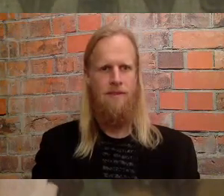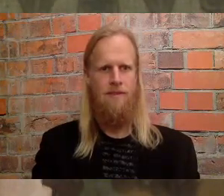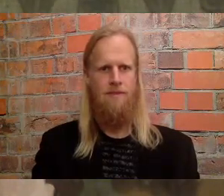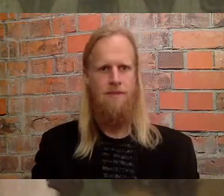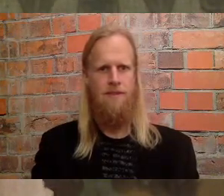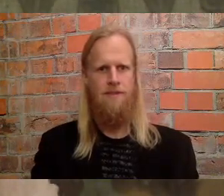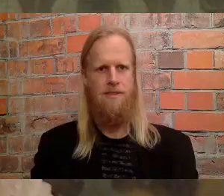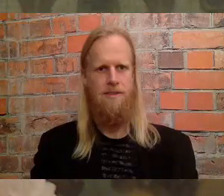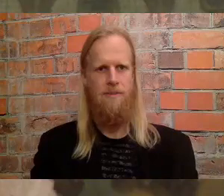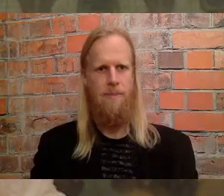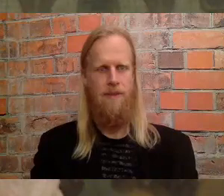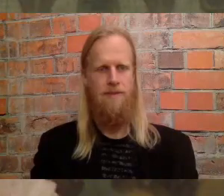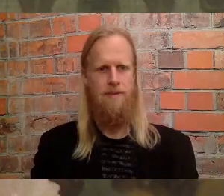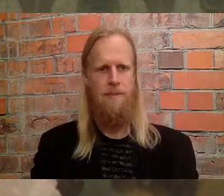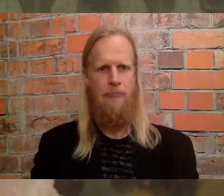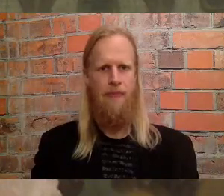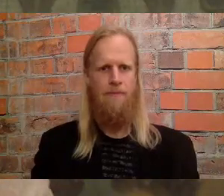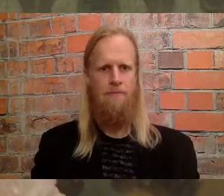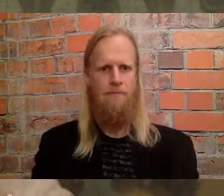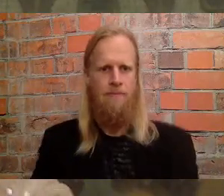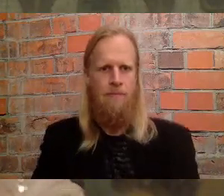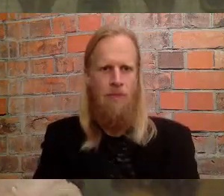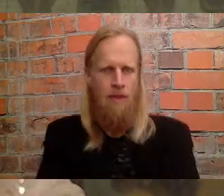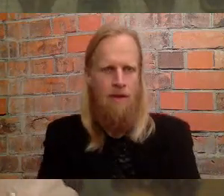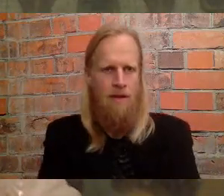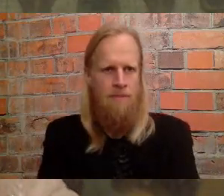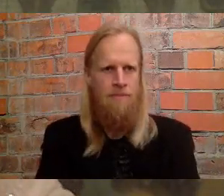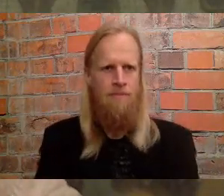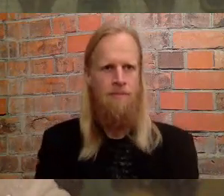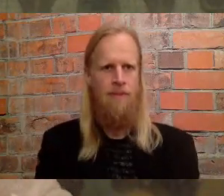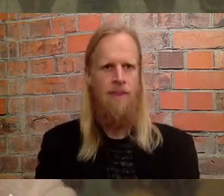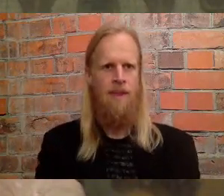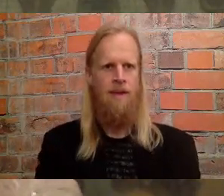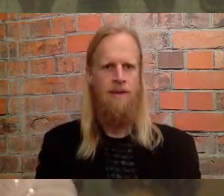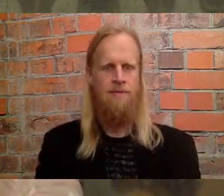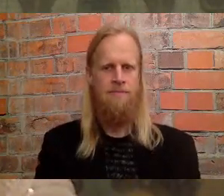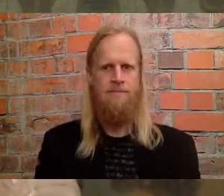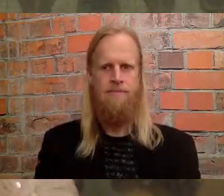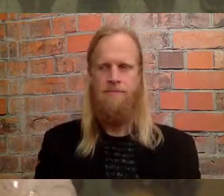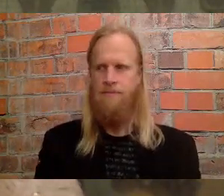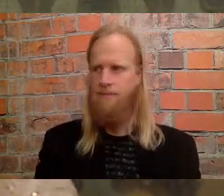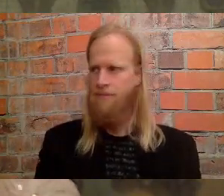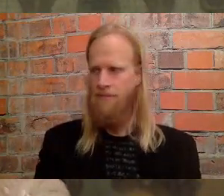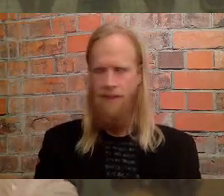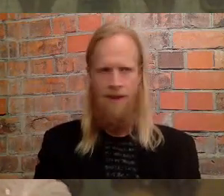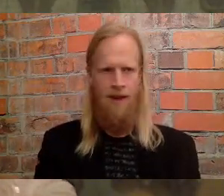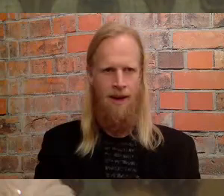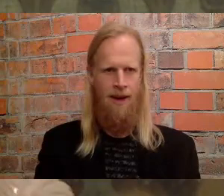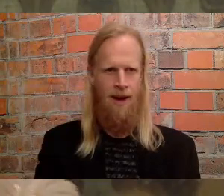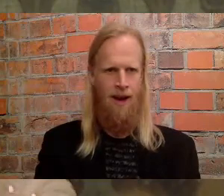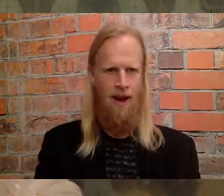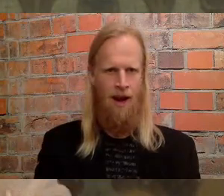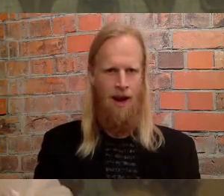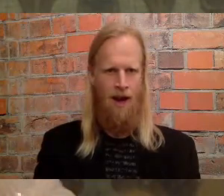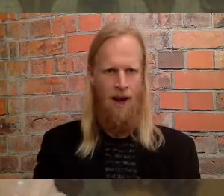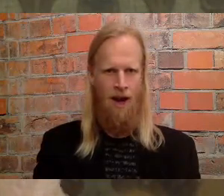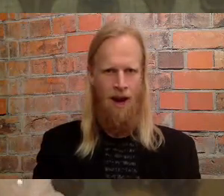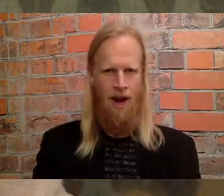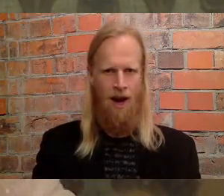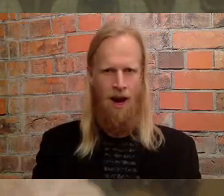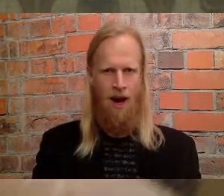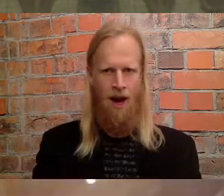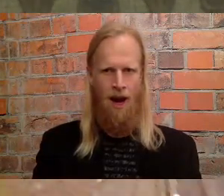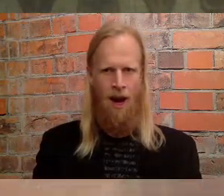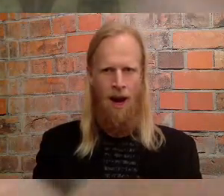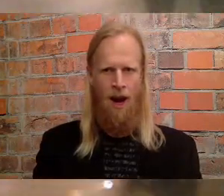It's stimulating tiny bits of electrical current, and it's helping your body access and process stored